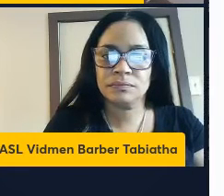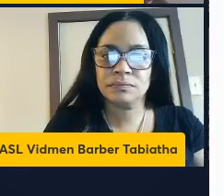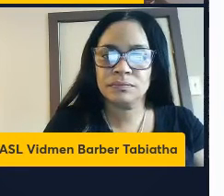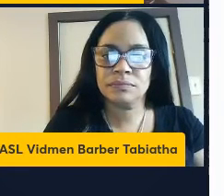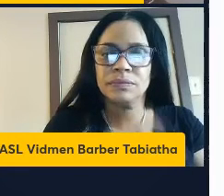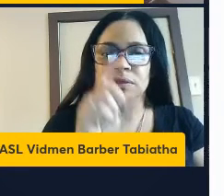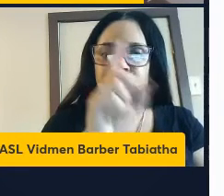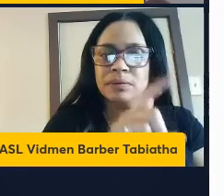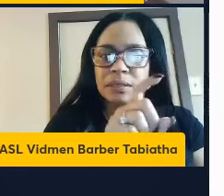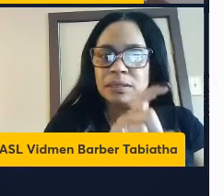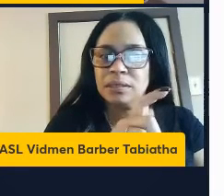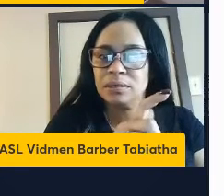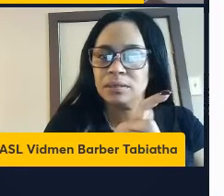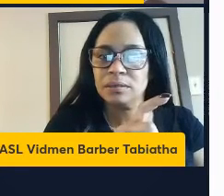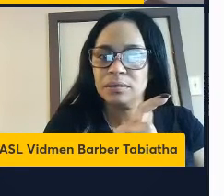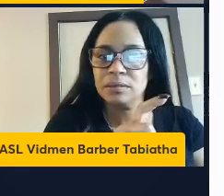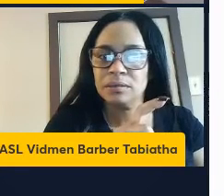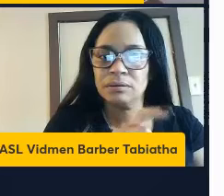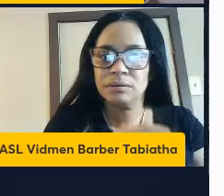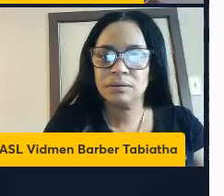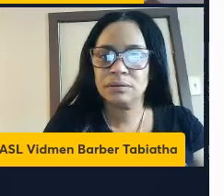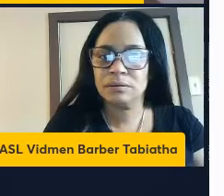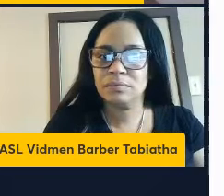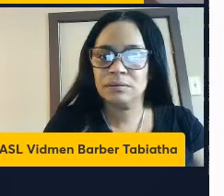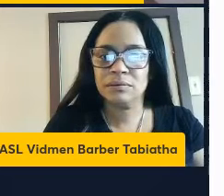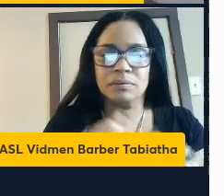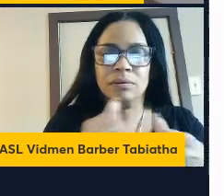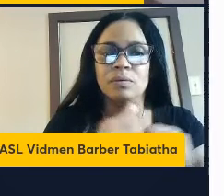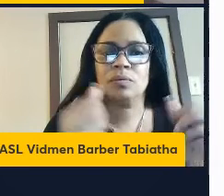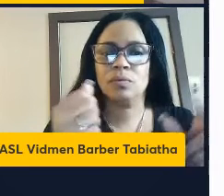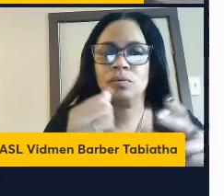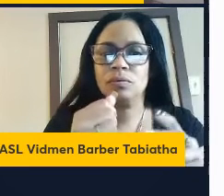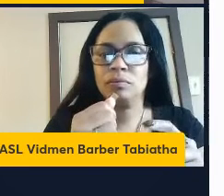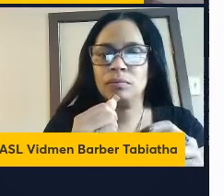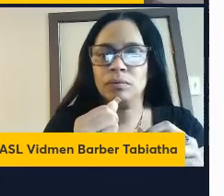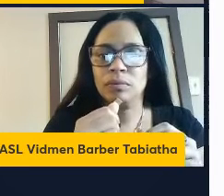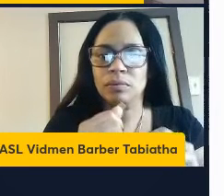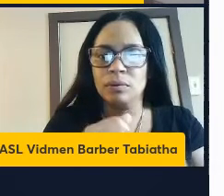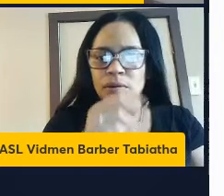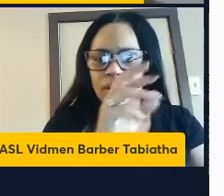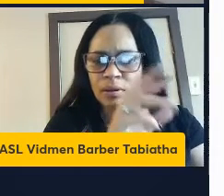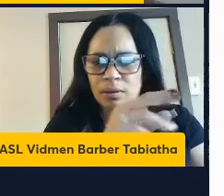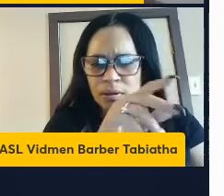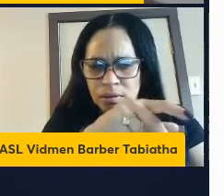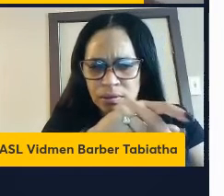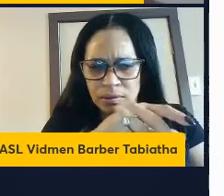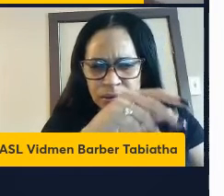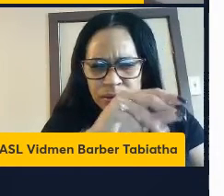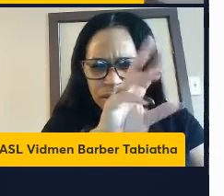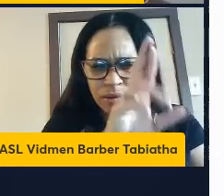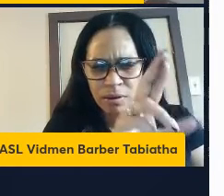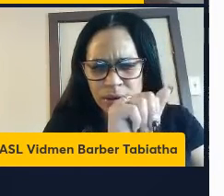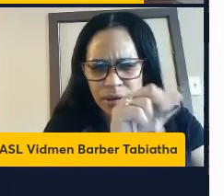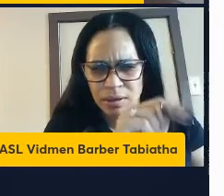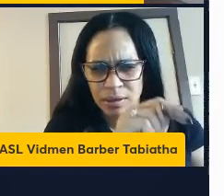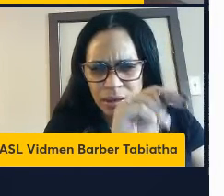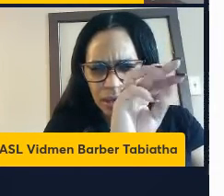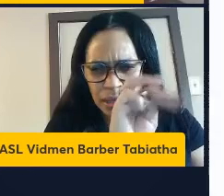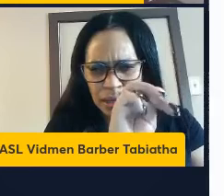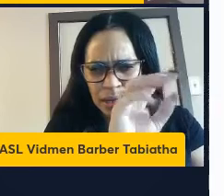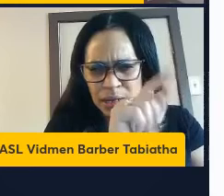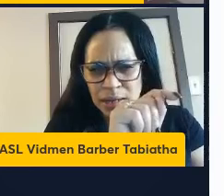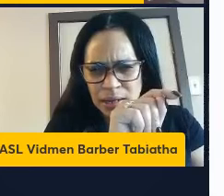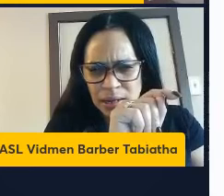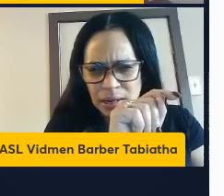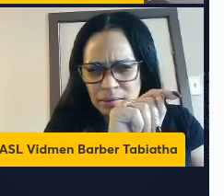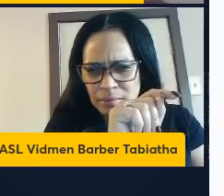mediating the splices of some complex assembly, translation, RNA-metabolic processes as well as gene expression. So it gives to